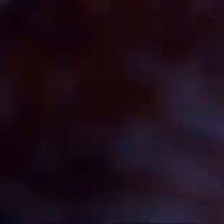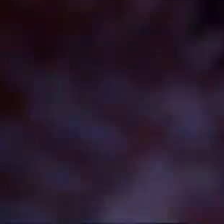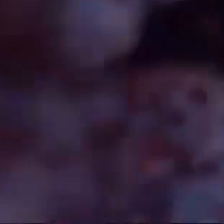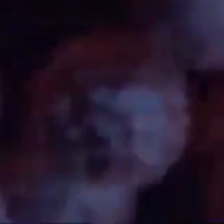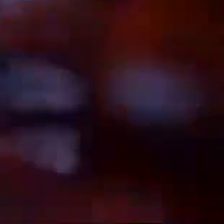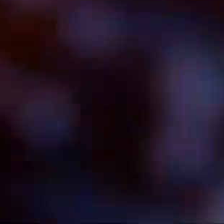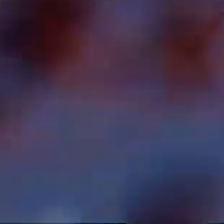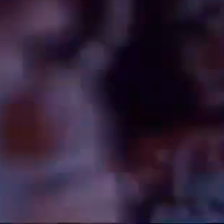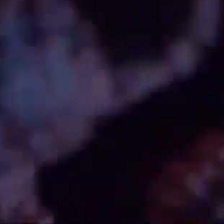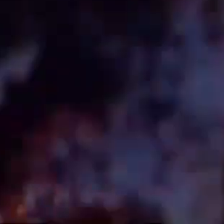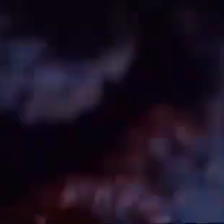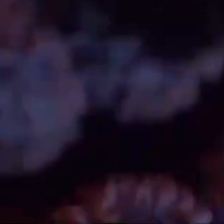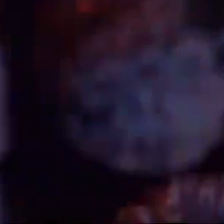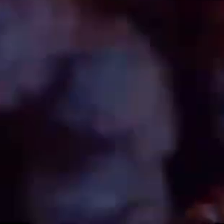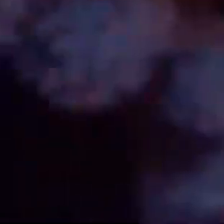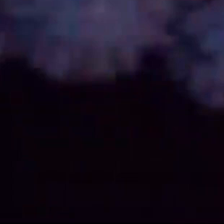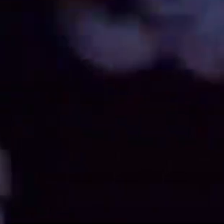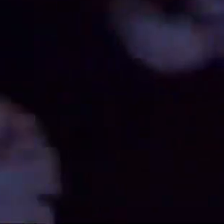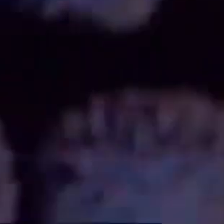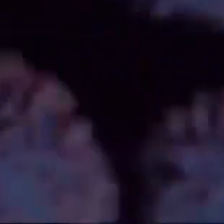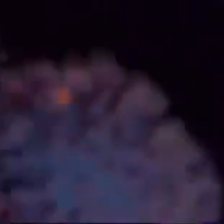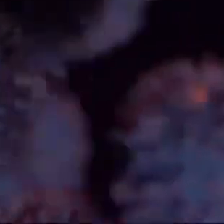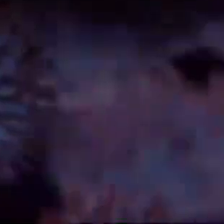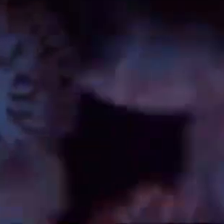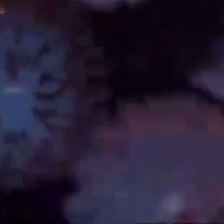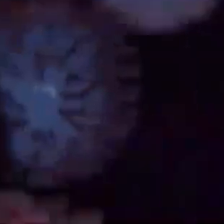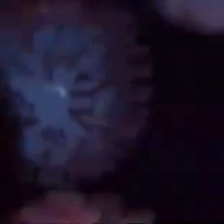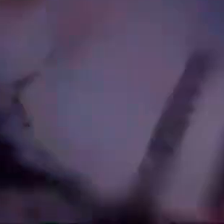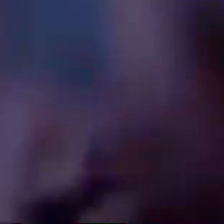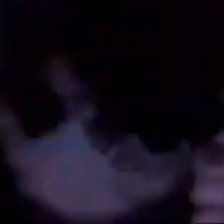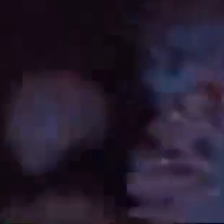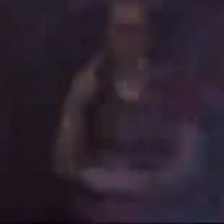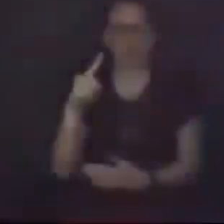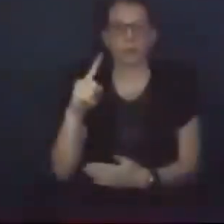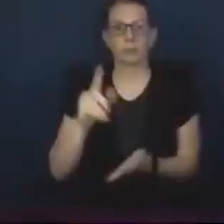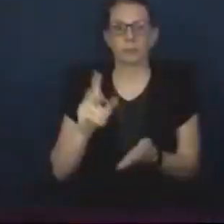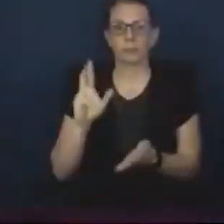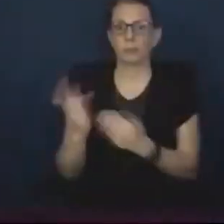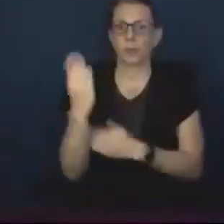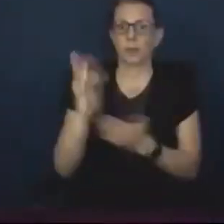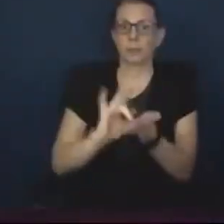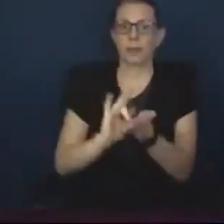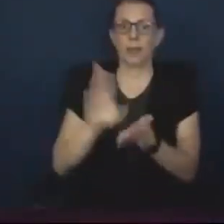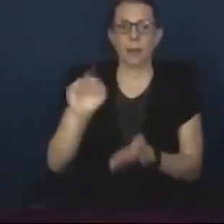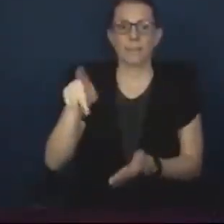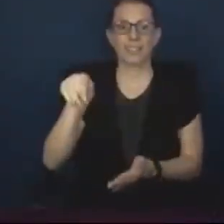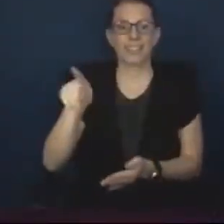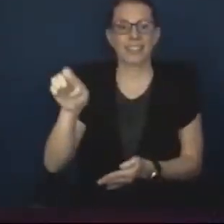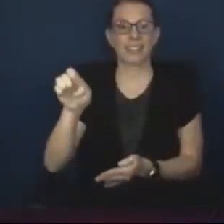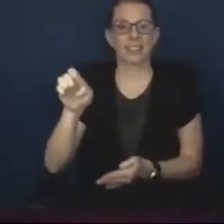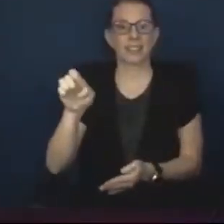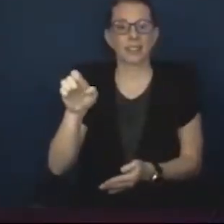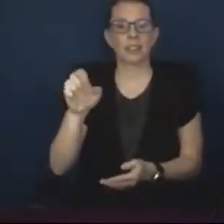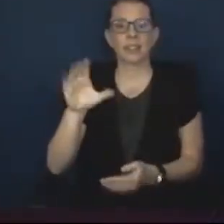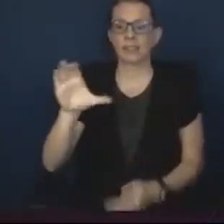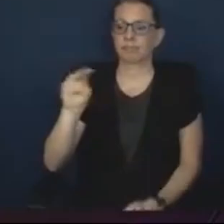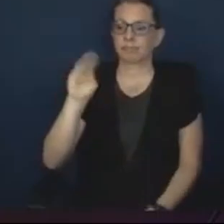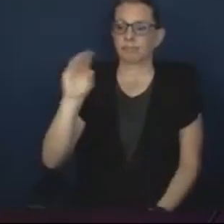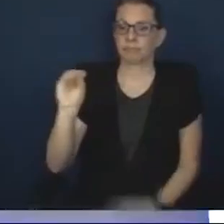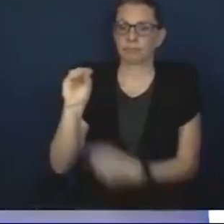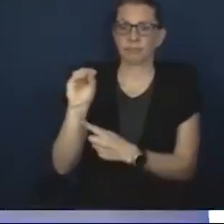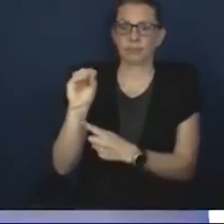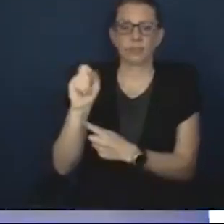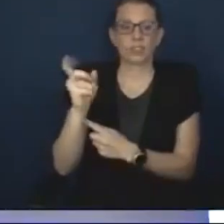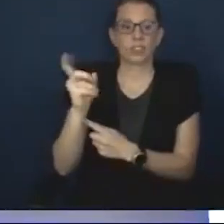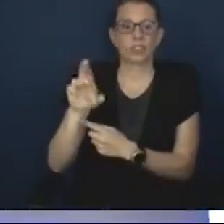Good morning. It's Friday, September 3rd. Welcome to Morning Medical Update Day. He is back. Chief Medical Officer Dr. Steve Stites joining us here in studio, and also